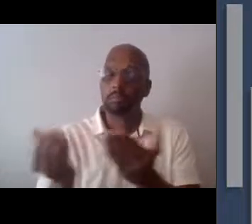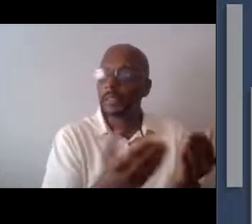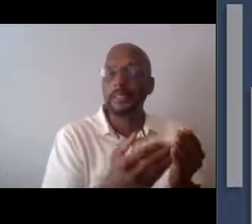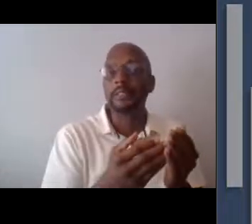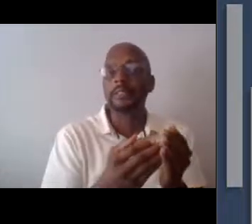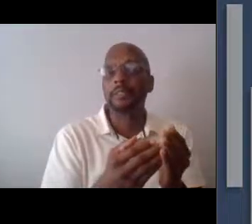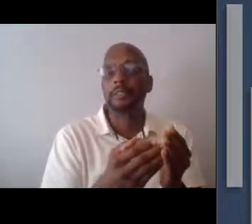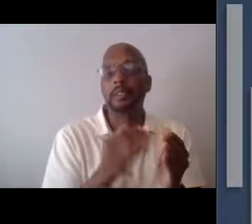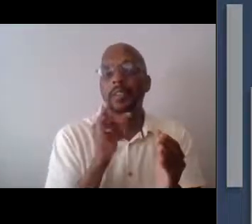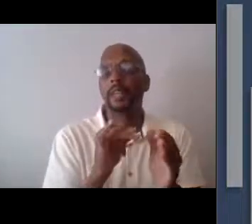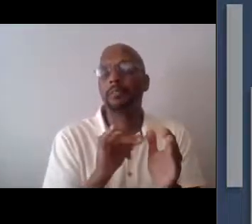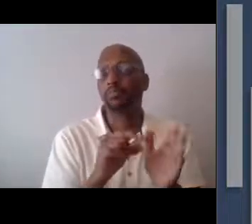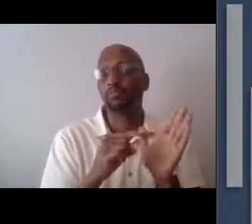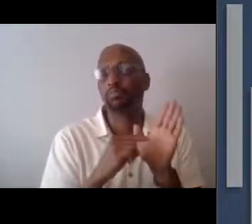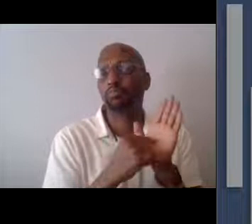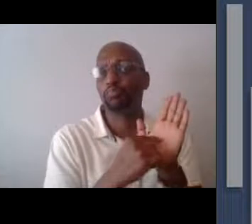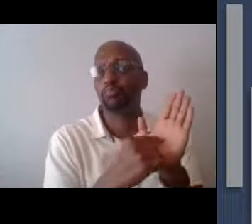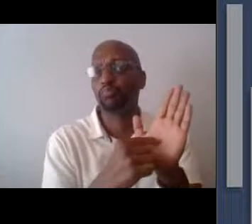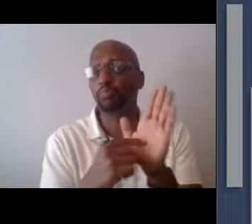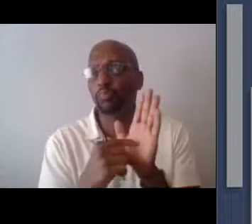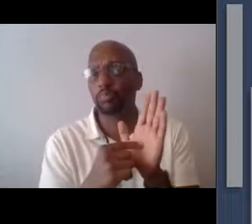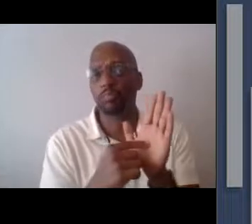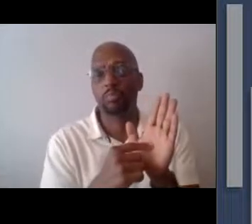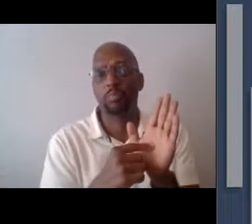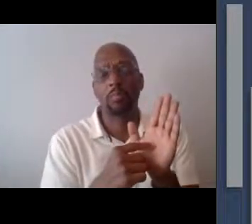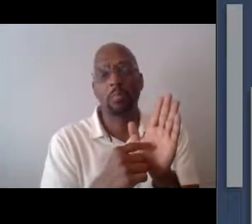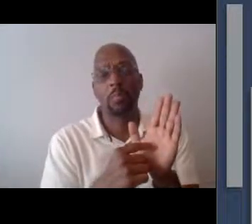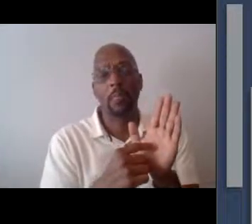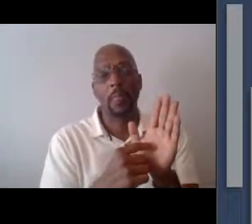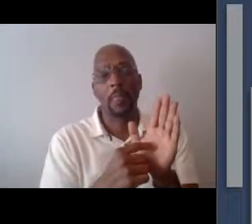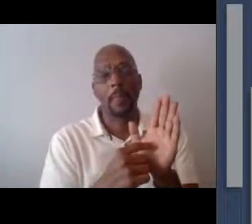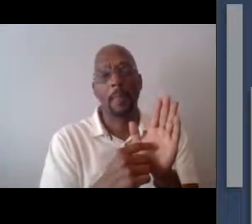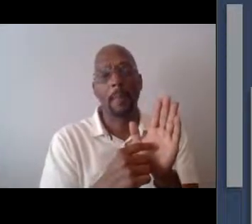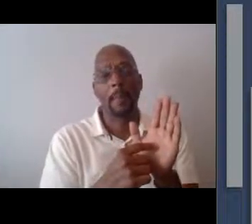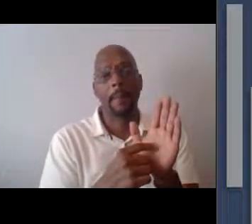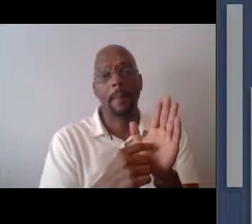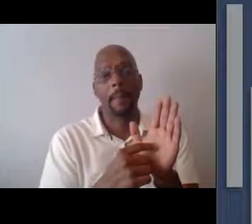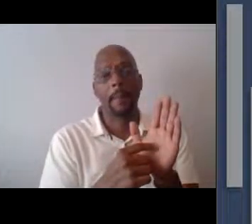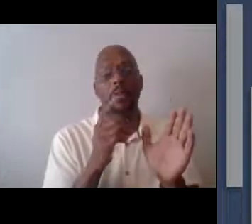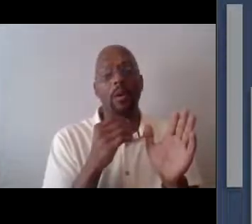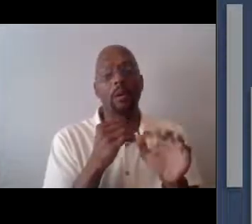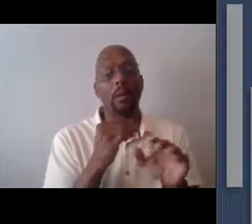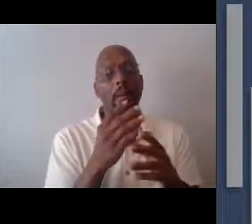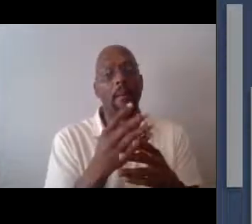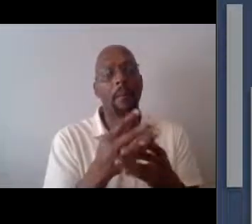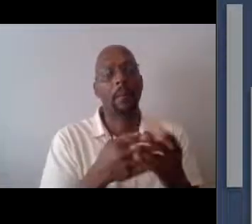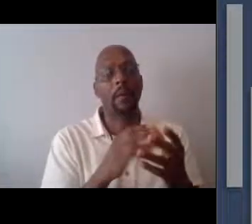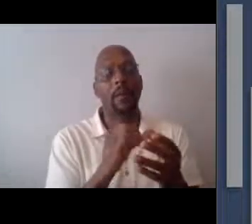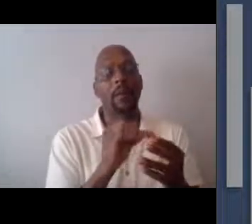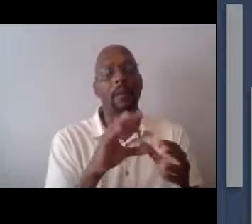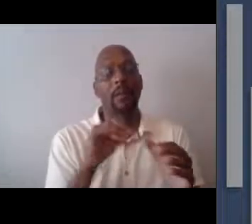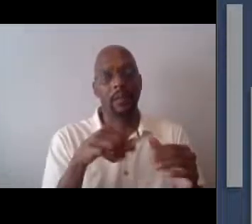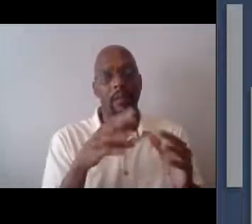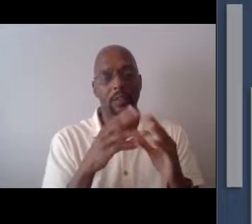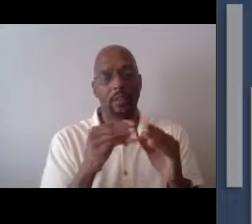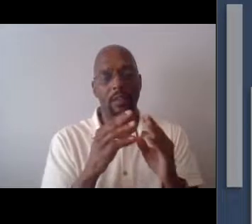wanted to make sure you got on to this committee. The farm worker